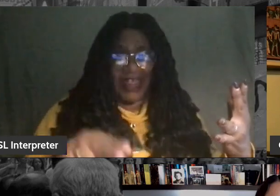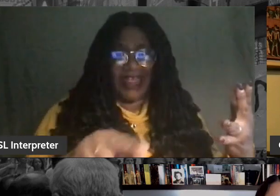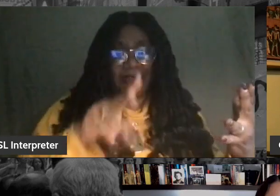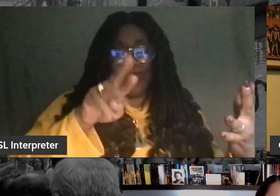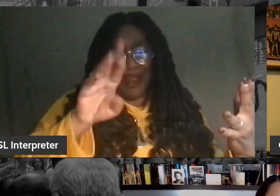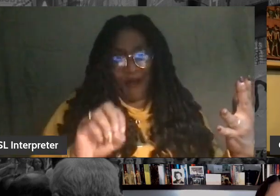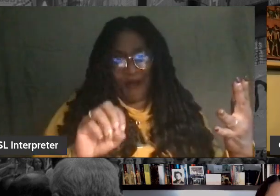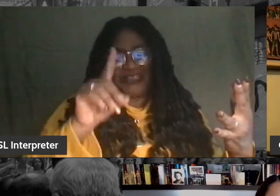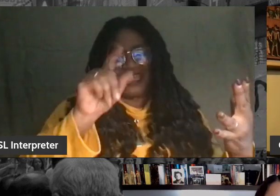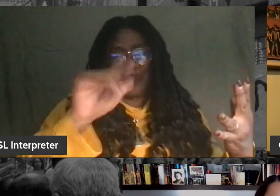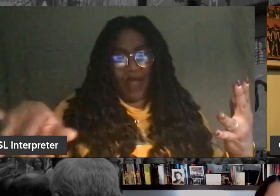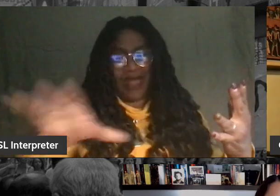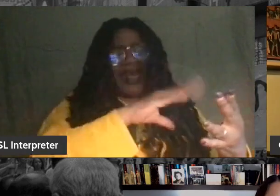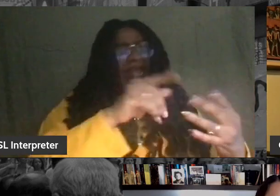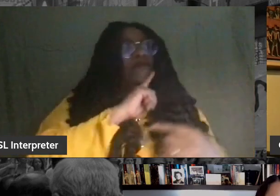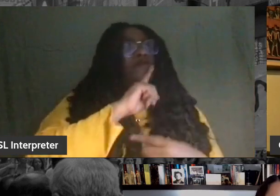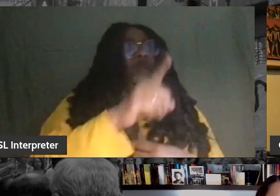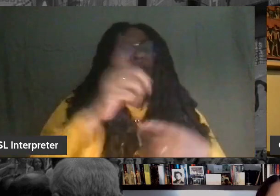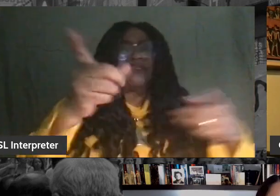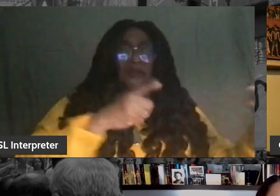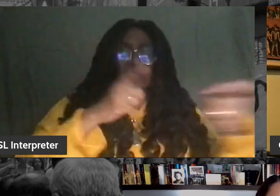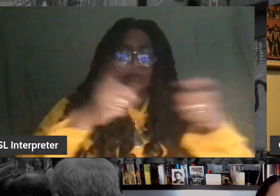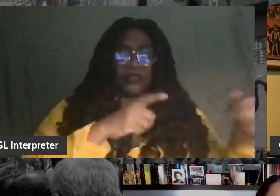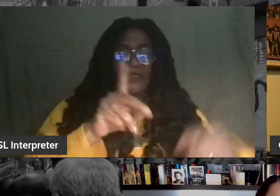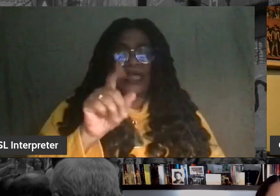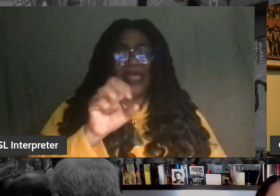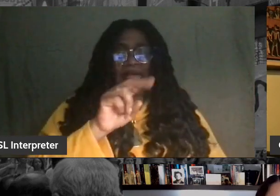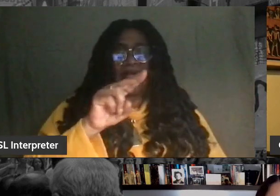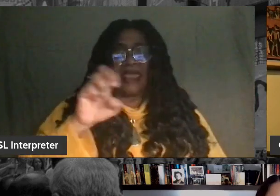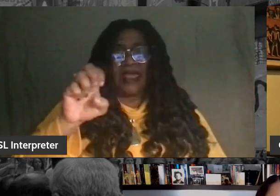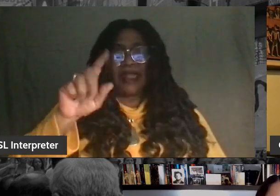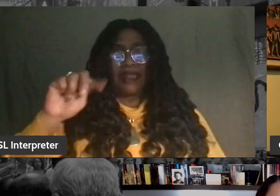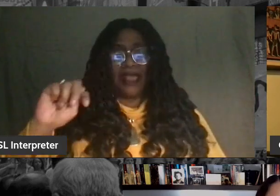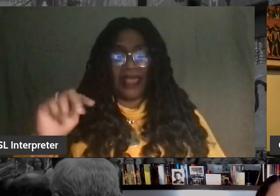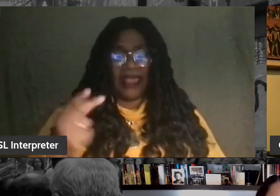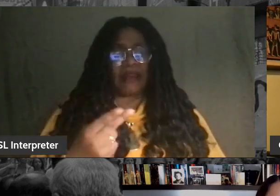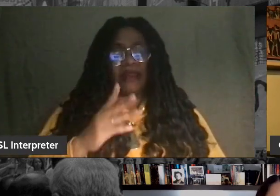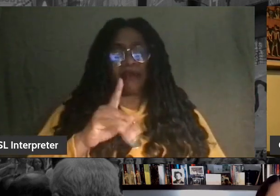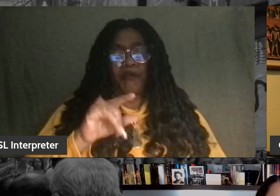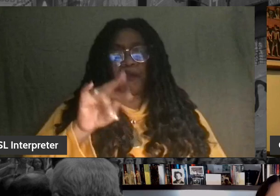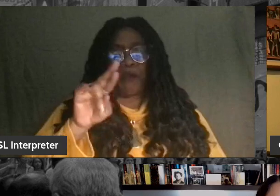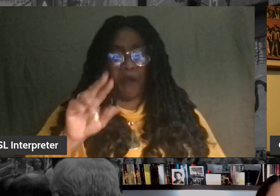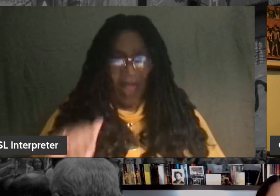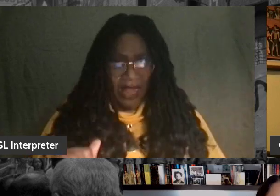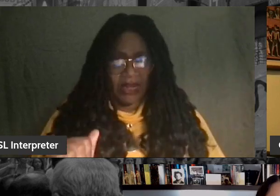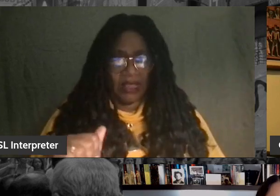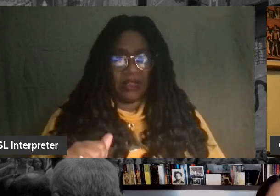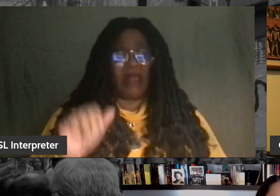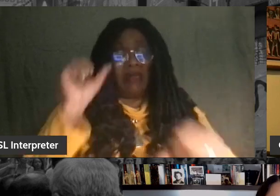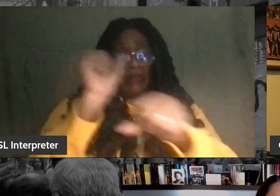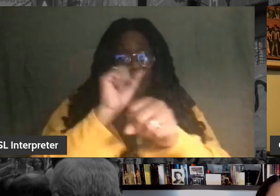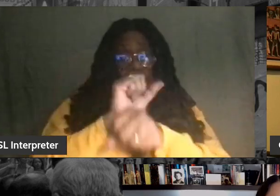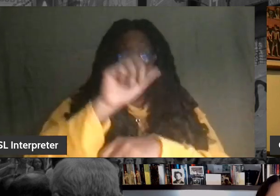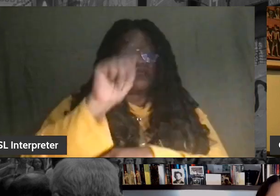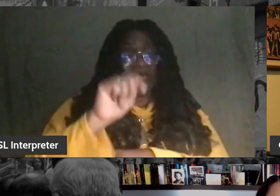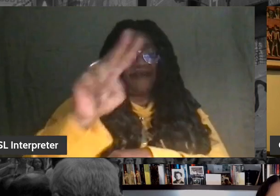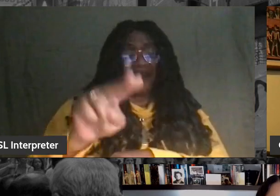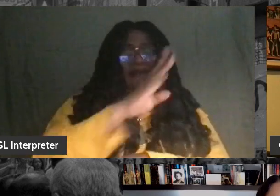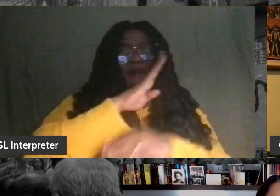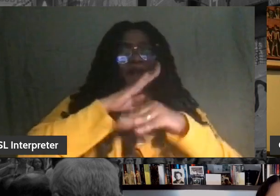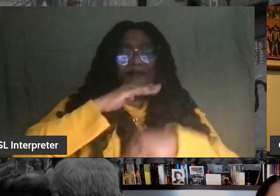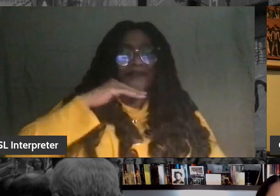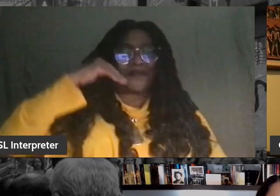Shiraz, and such acclaimed directors as Kenneth Branagh. In television, Hanna's work includes an adaptation for Amazon and